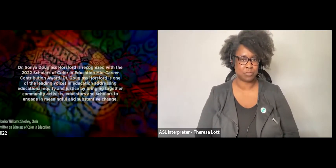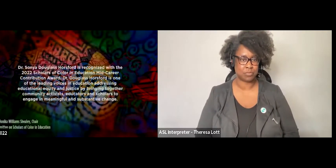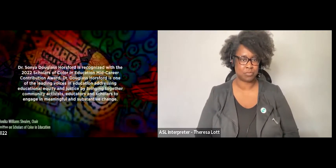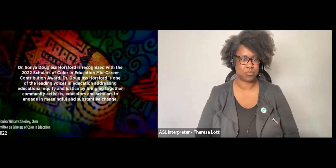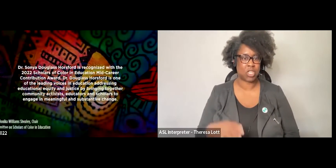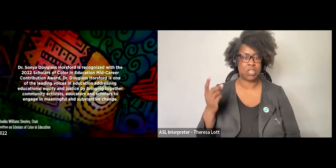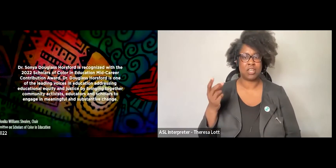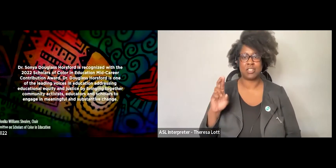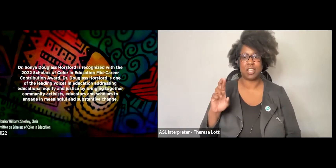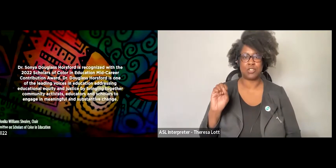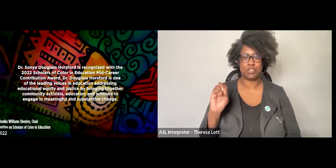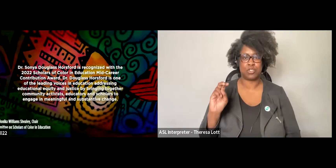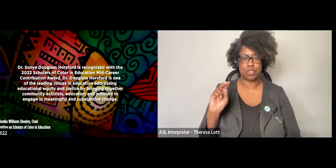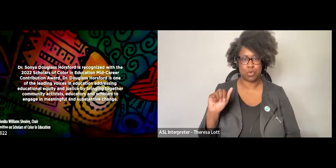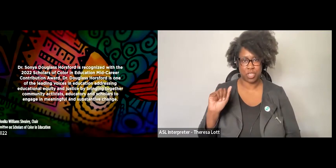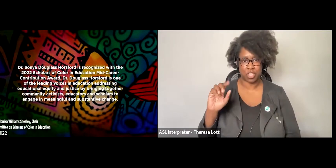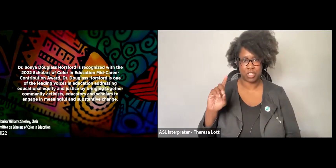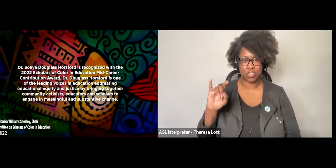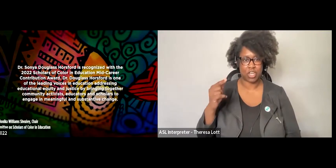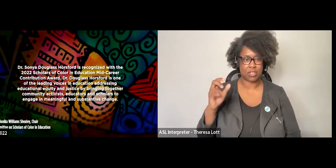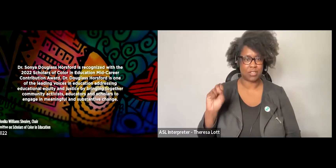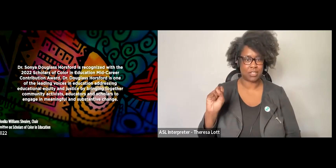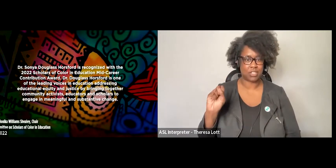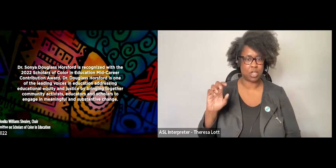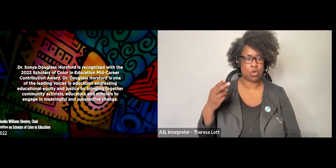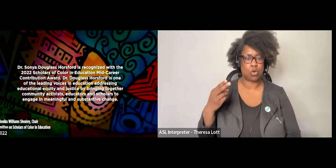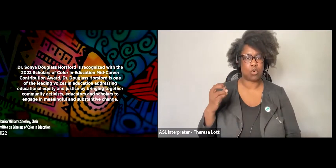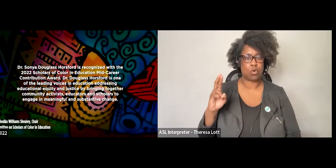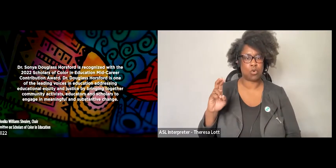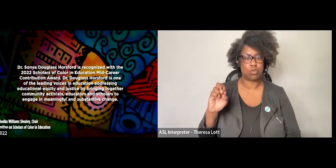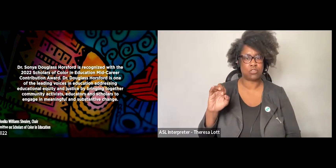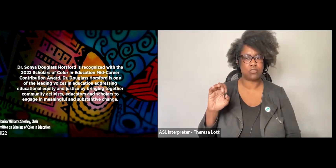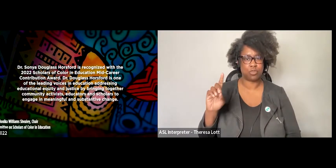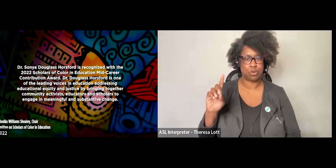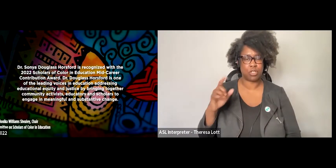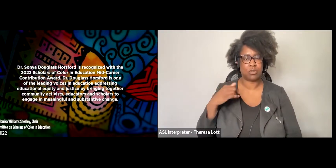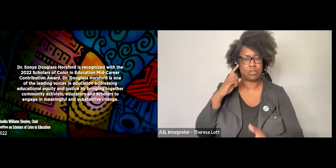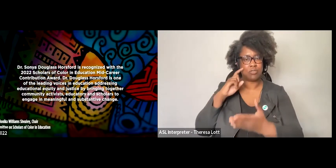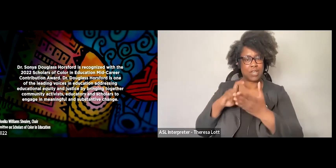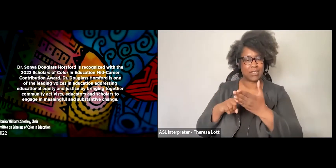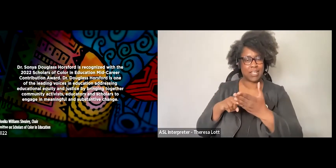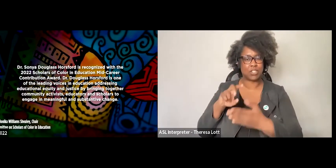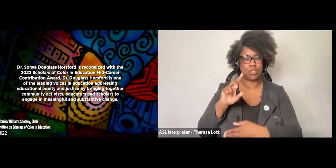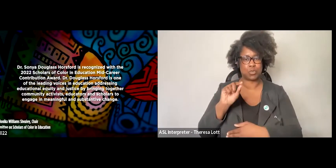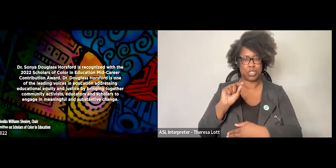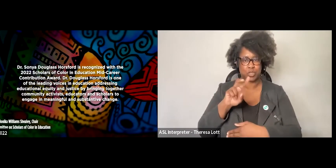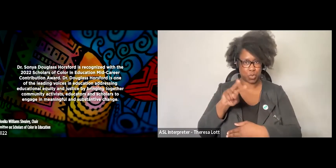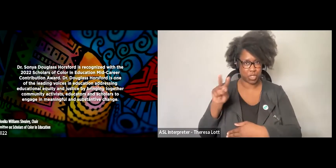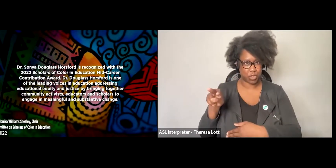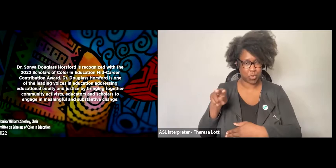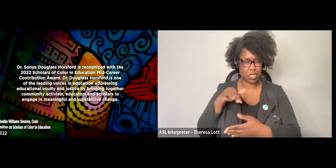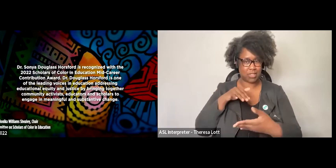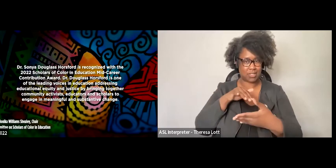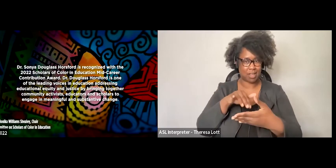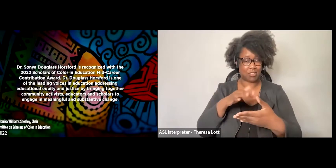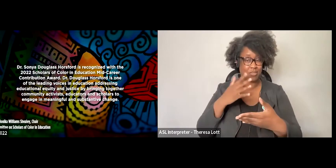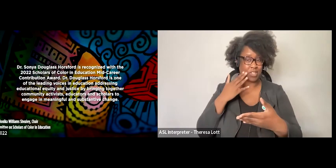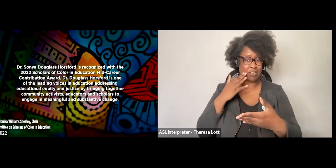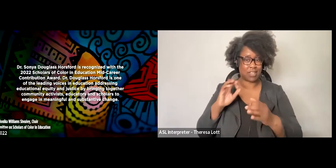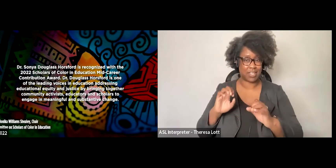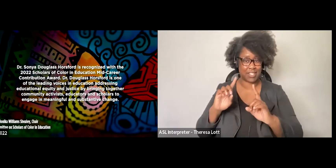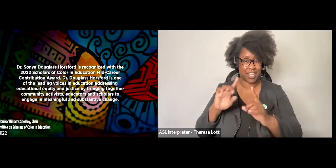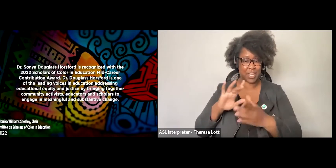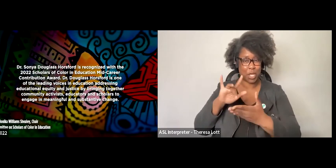Dr. Sonja Douglas Horsford is recognized with the 2022 Scholars of Color in Education